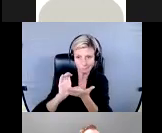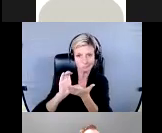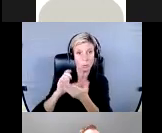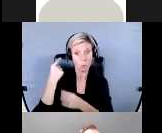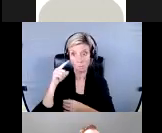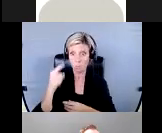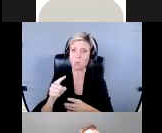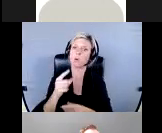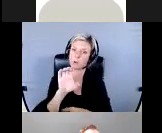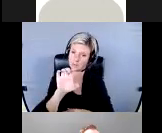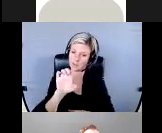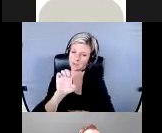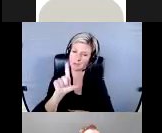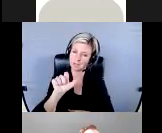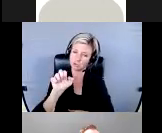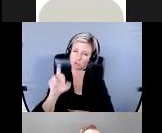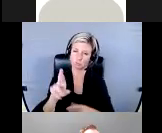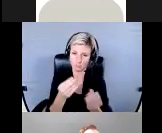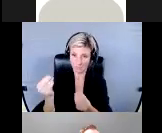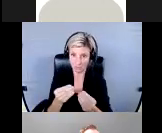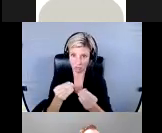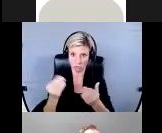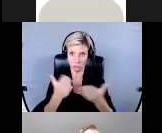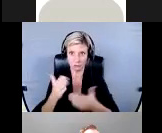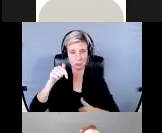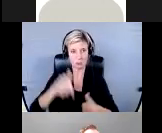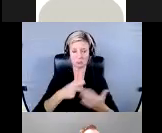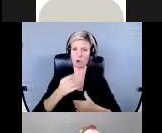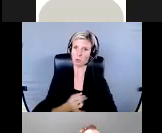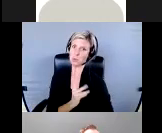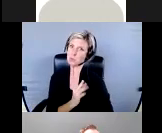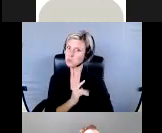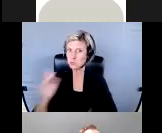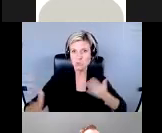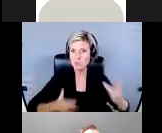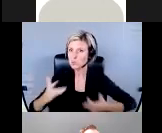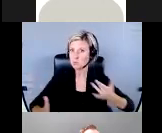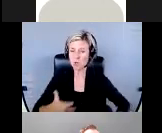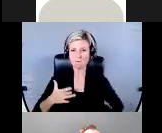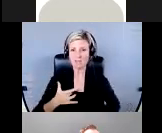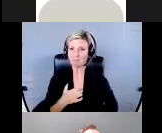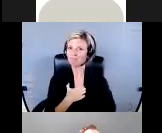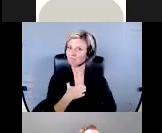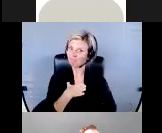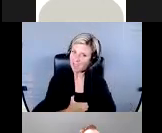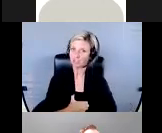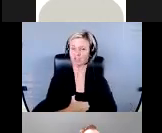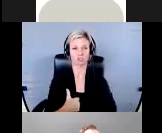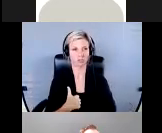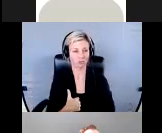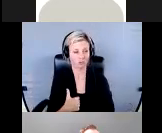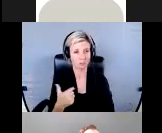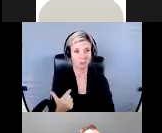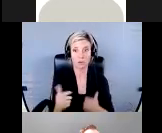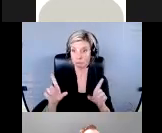this is really exciting. This project is very close to my heart. We have 20 files